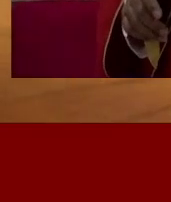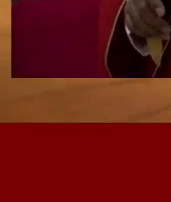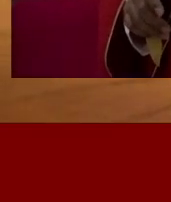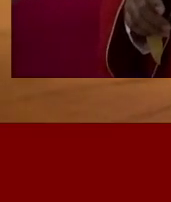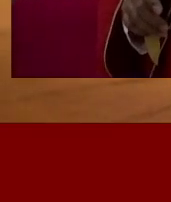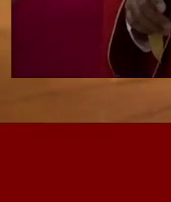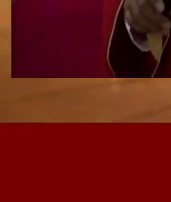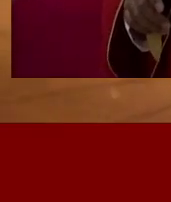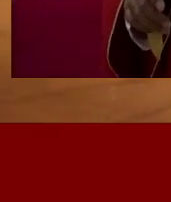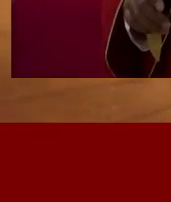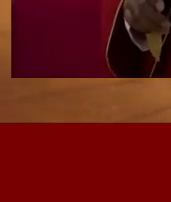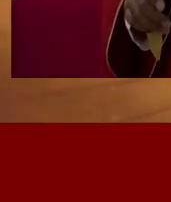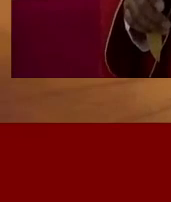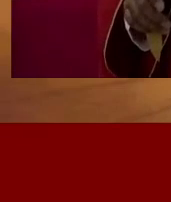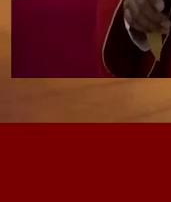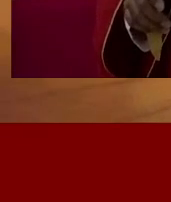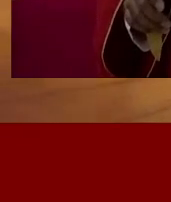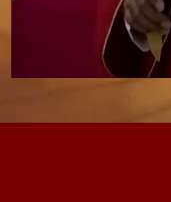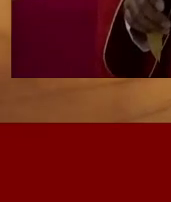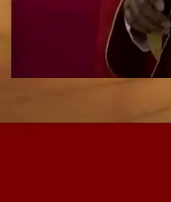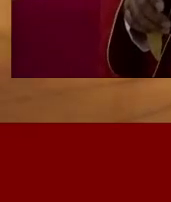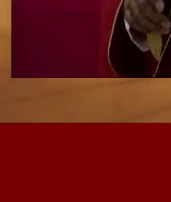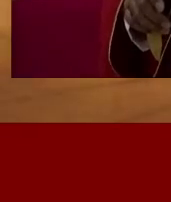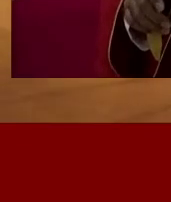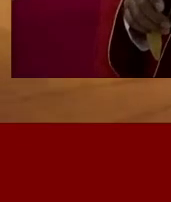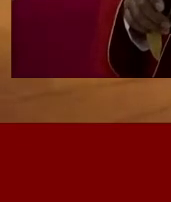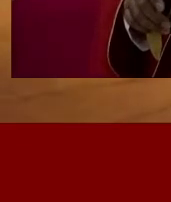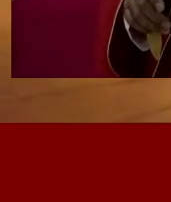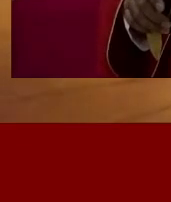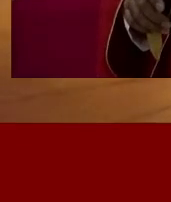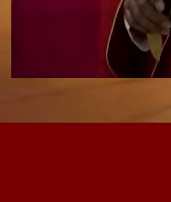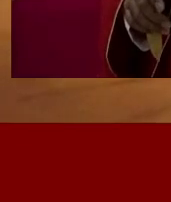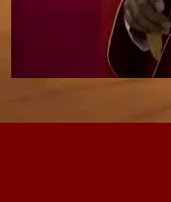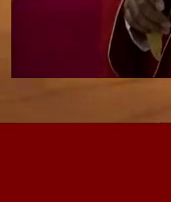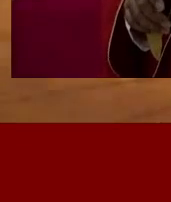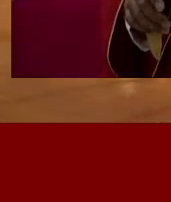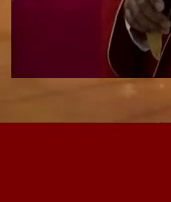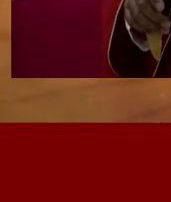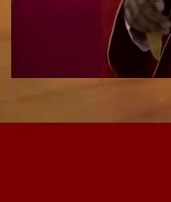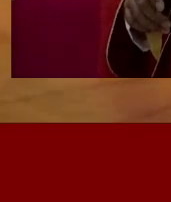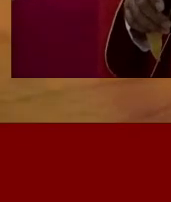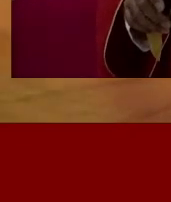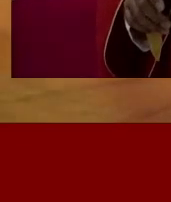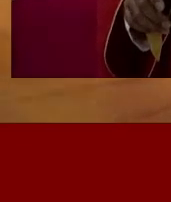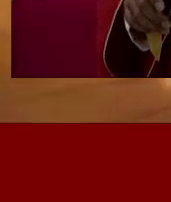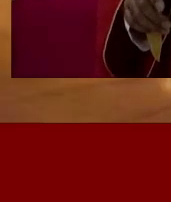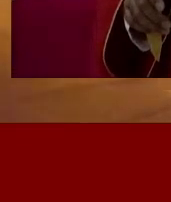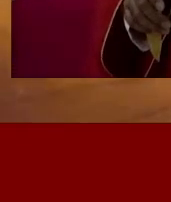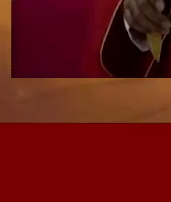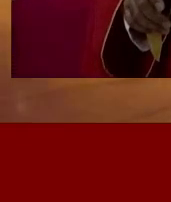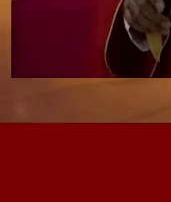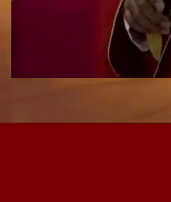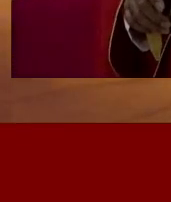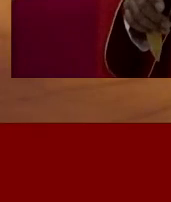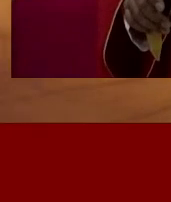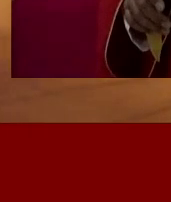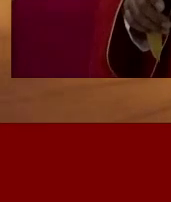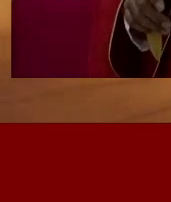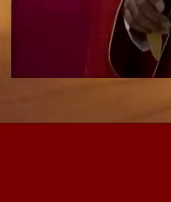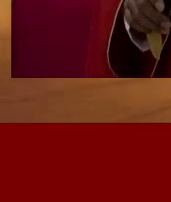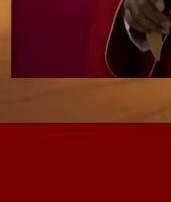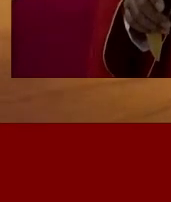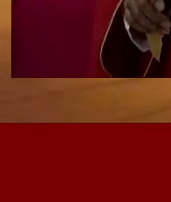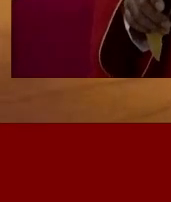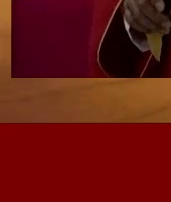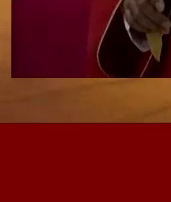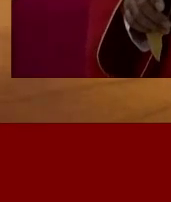has disturbed and even claimed lives. We pray that you guide the people tasked to find cures